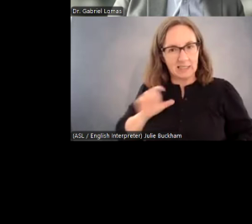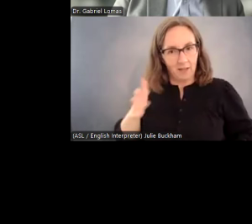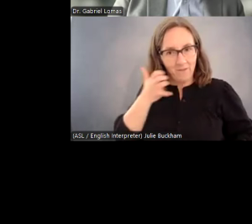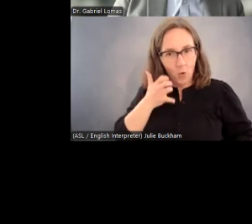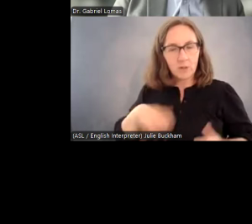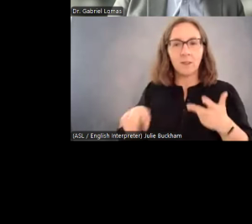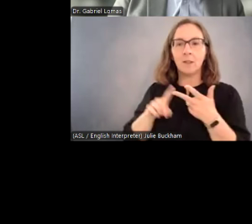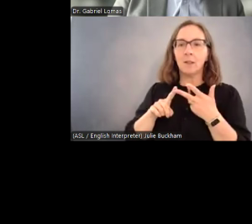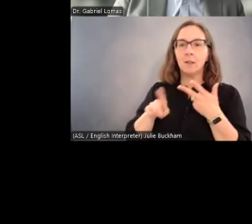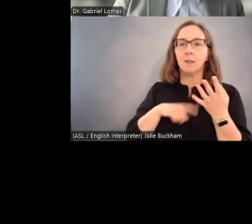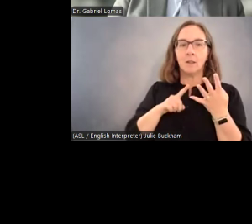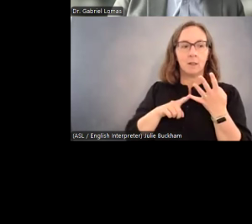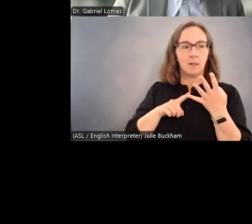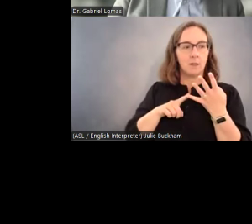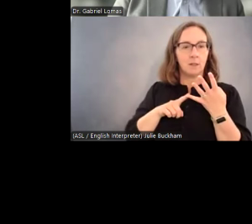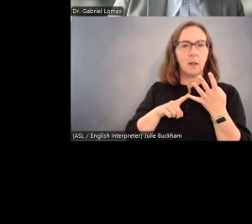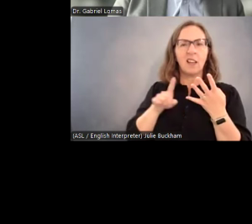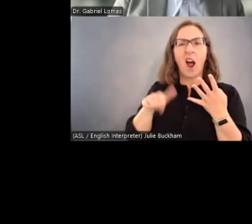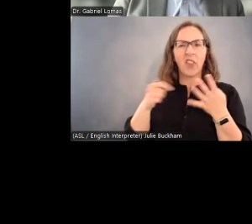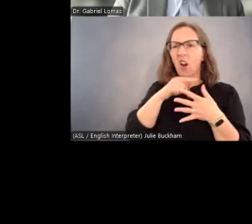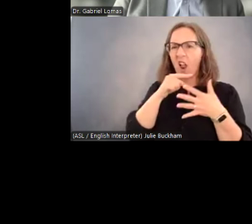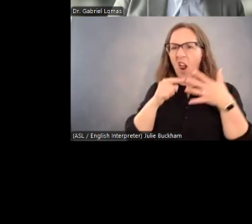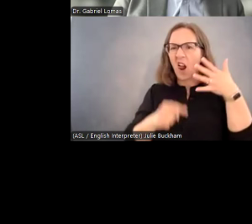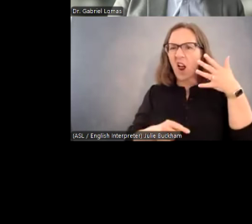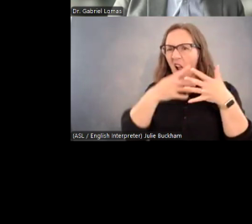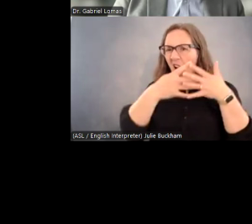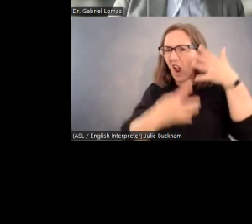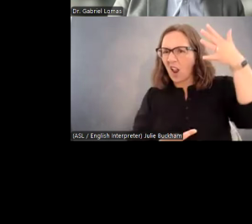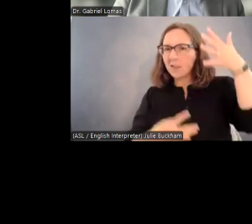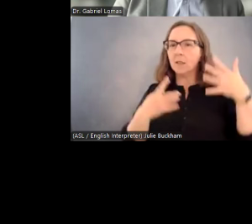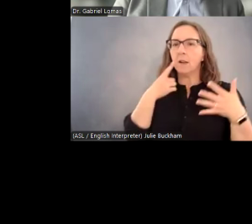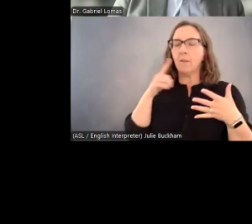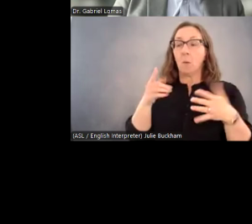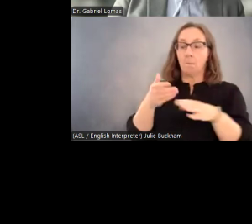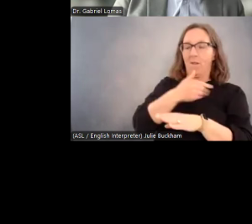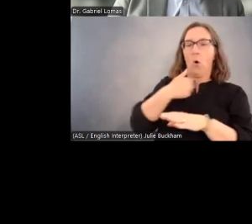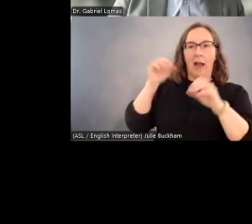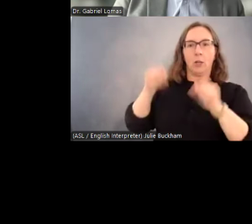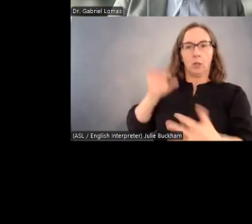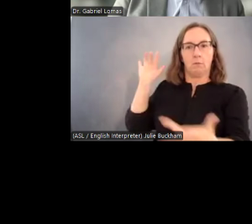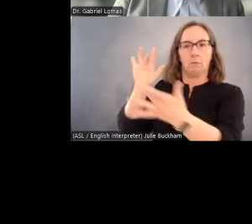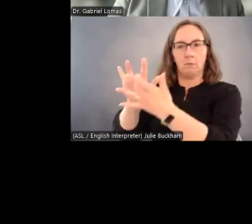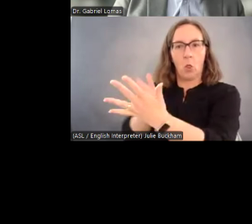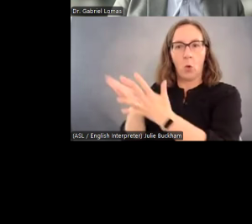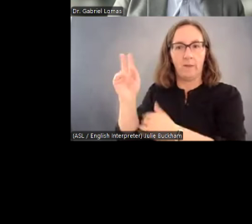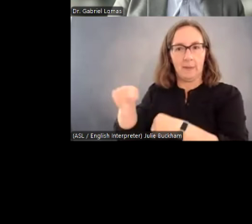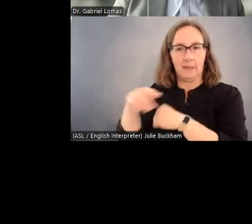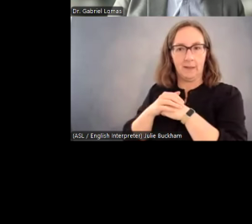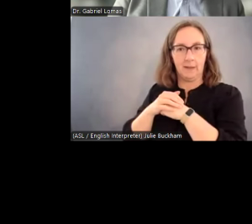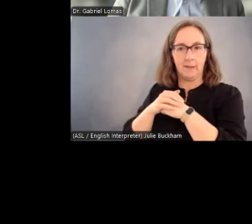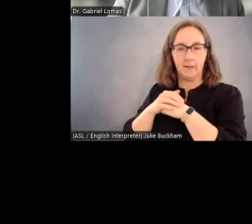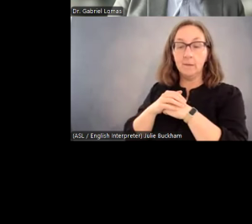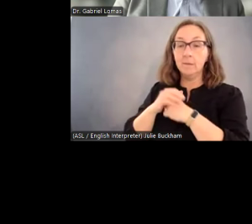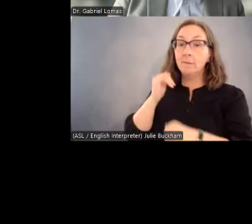there was a number of other steps that needed to be taken before I could communicate. If there's ever any